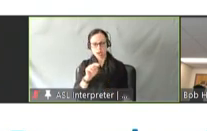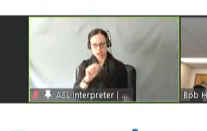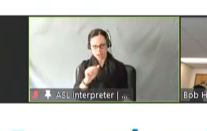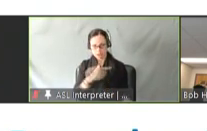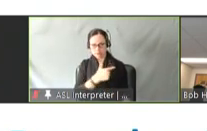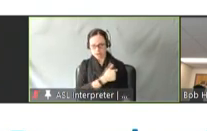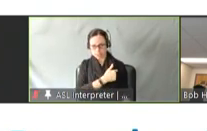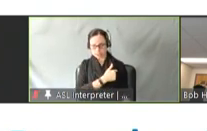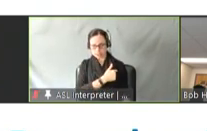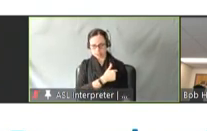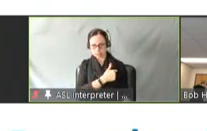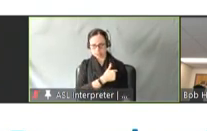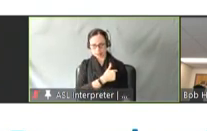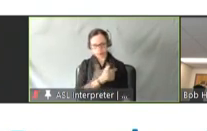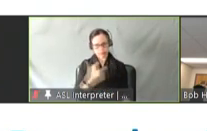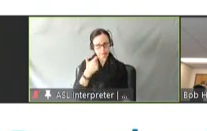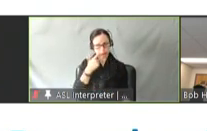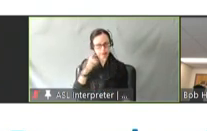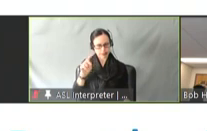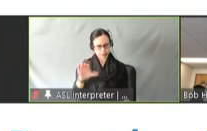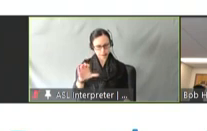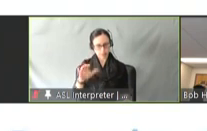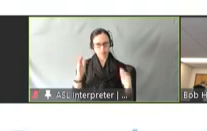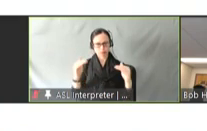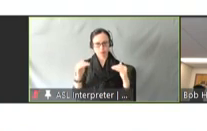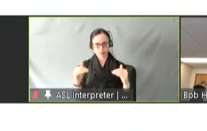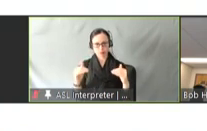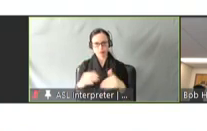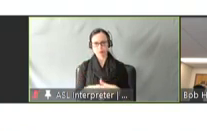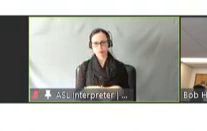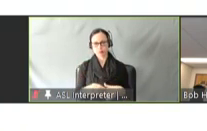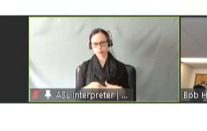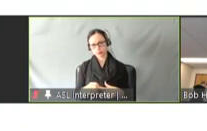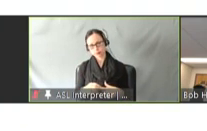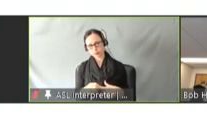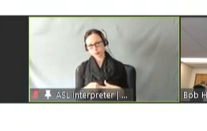in December. Next slide, please.